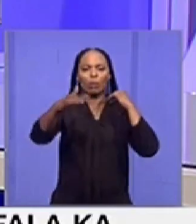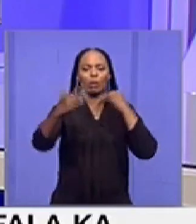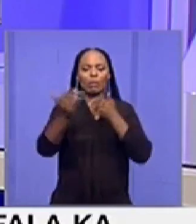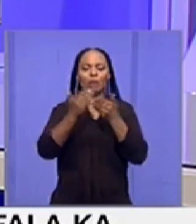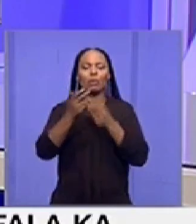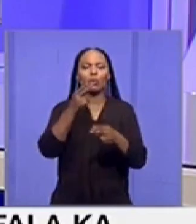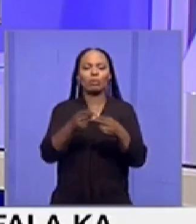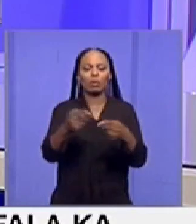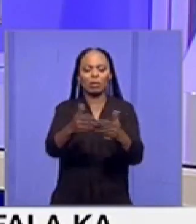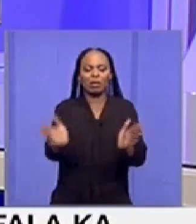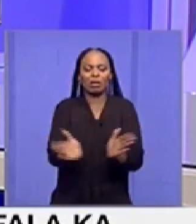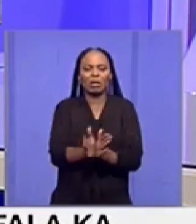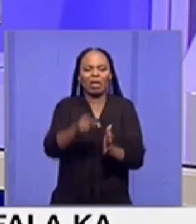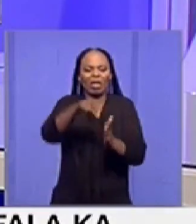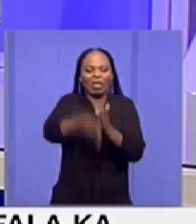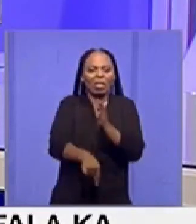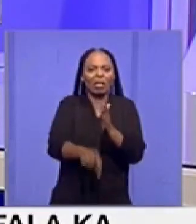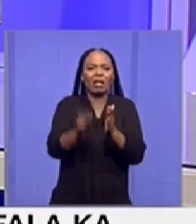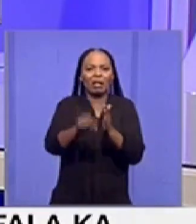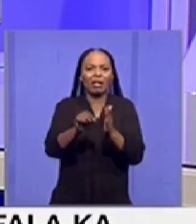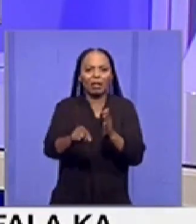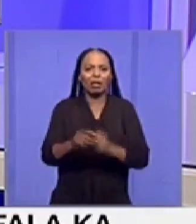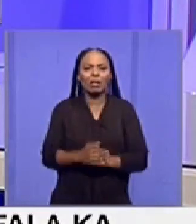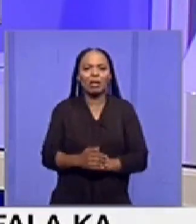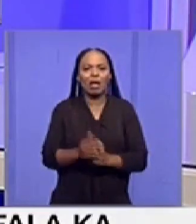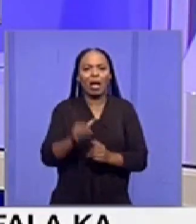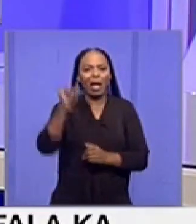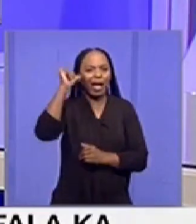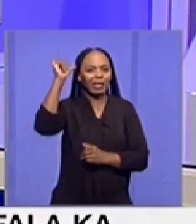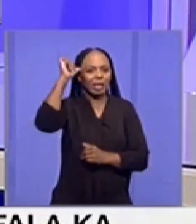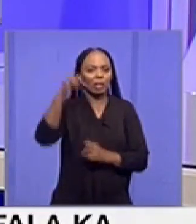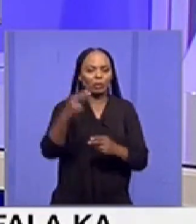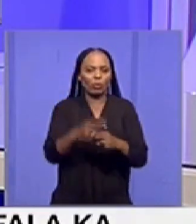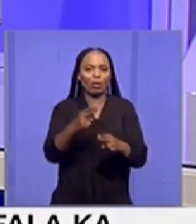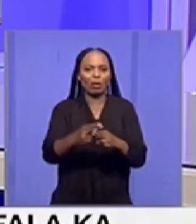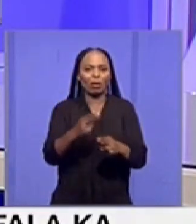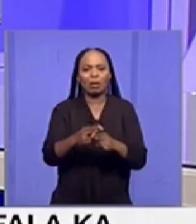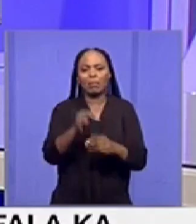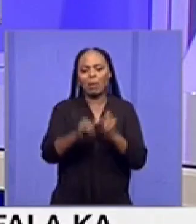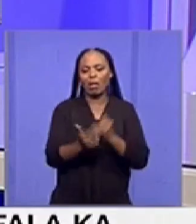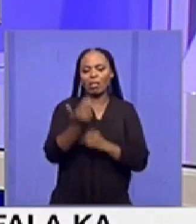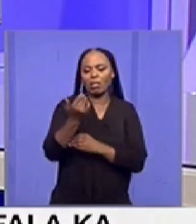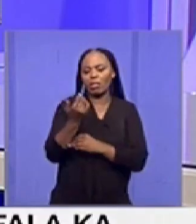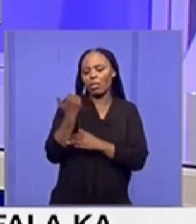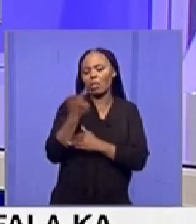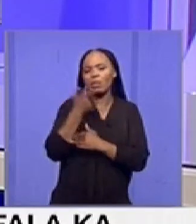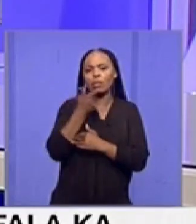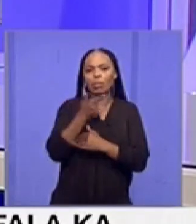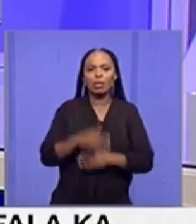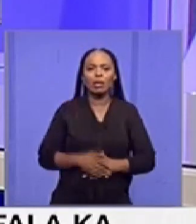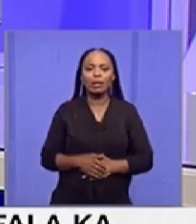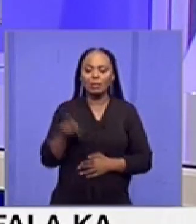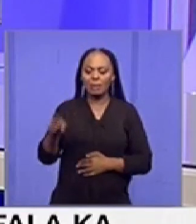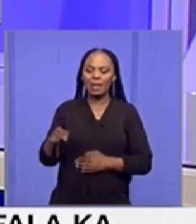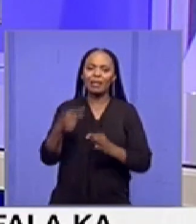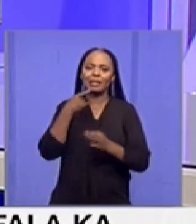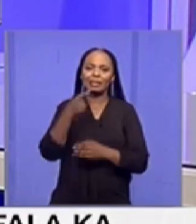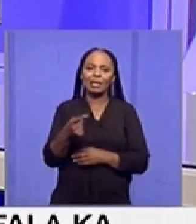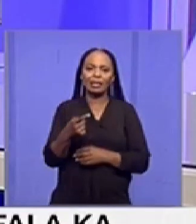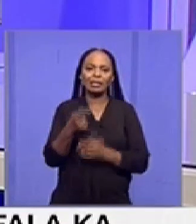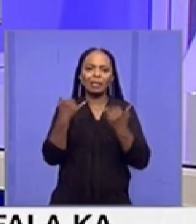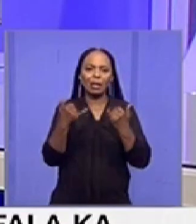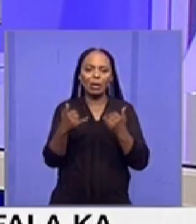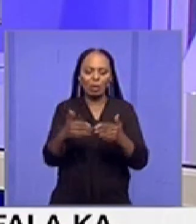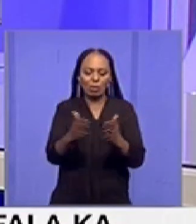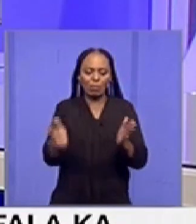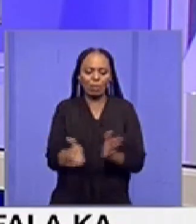boithomelo tša melete tša batho ba bagolo mathomong a kgwedi ya go feta. Motshekga o re lenaneo la dintlwana tša boithomelo sekolong